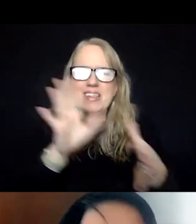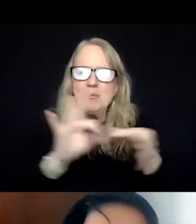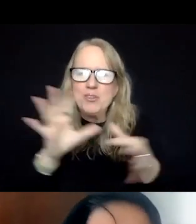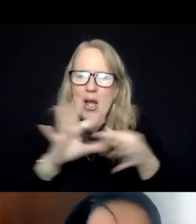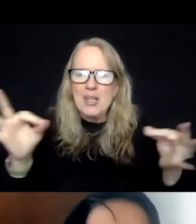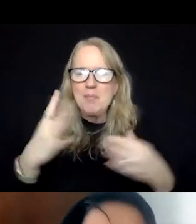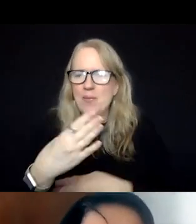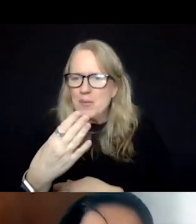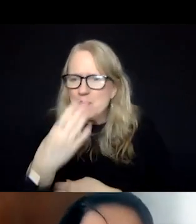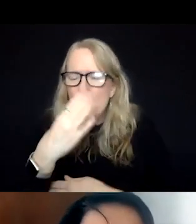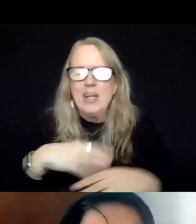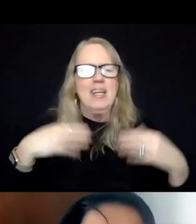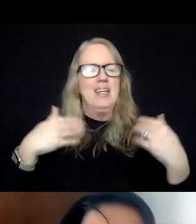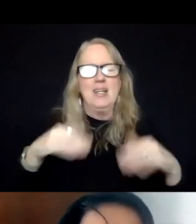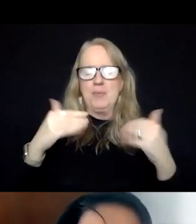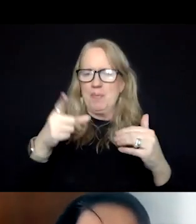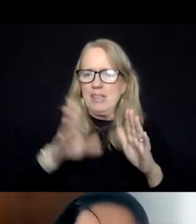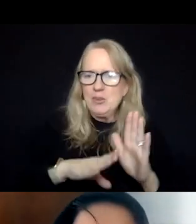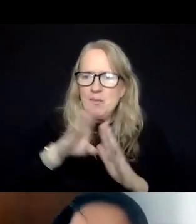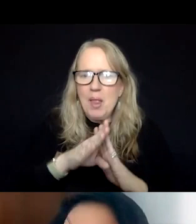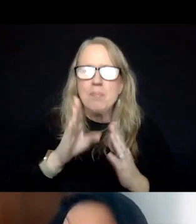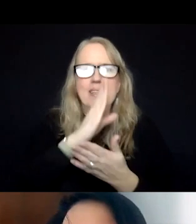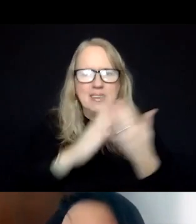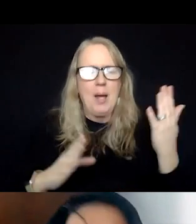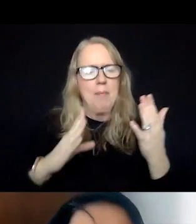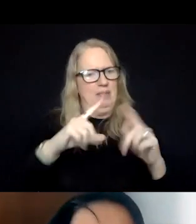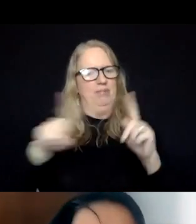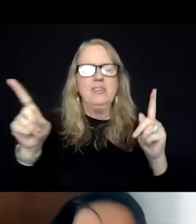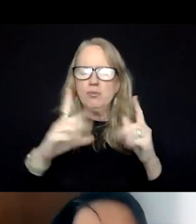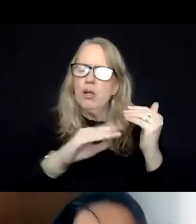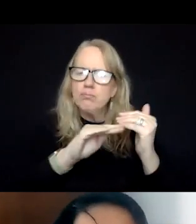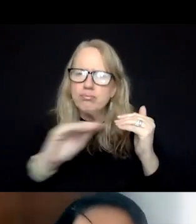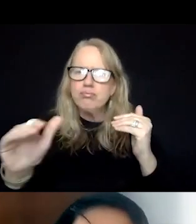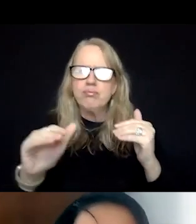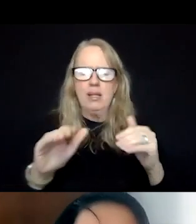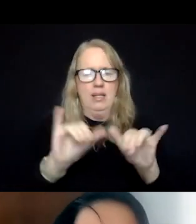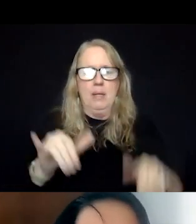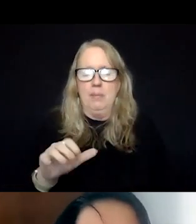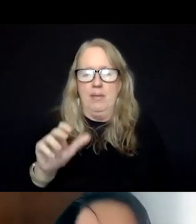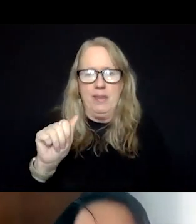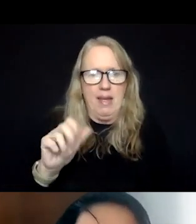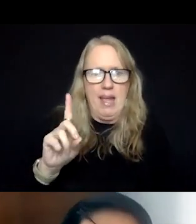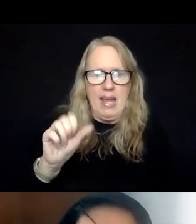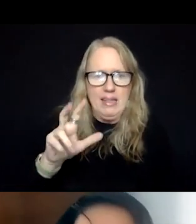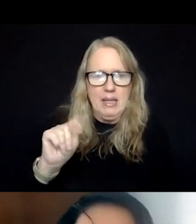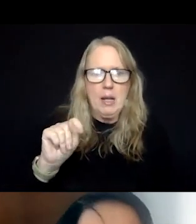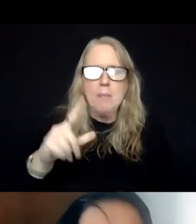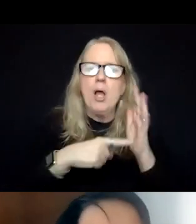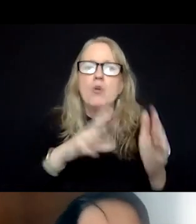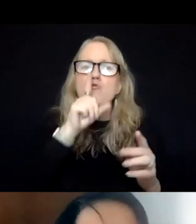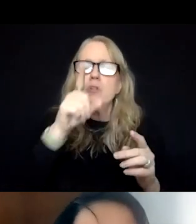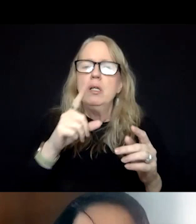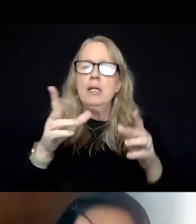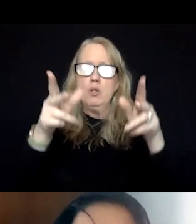this morning about developing some of these models in crisis stabilization centers. But the ADET model, which is really about acknowledging the person